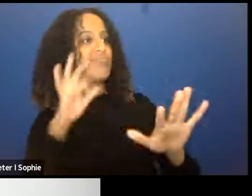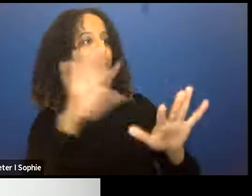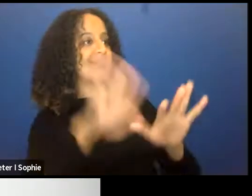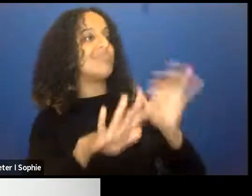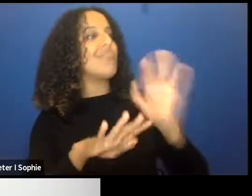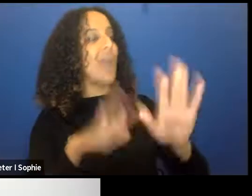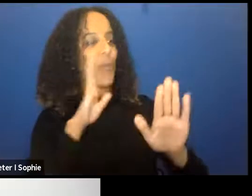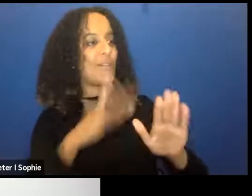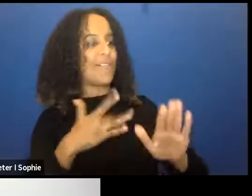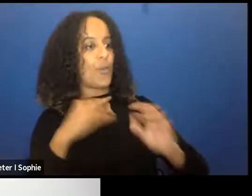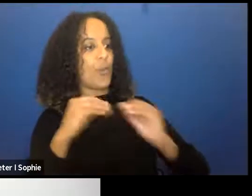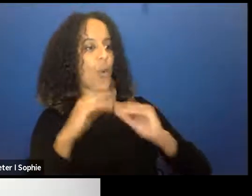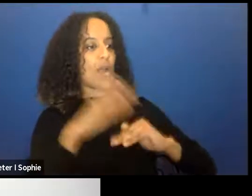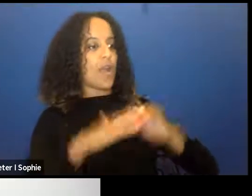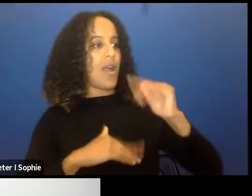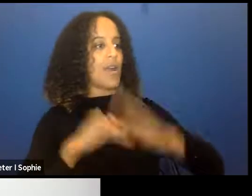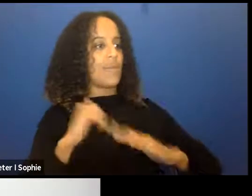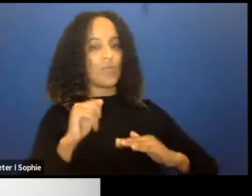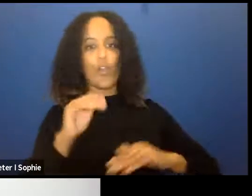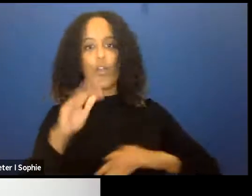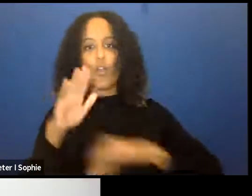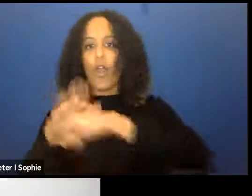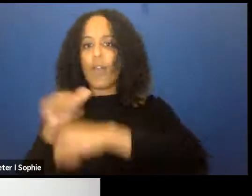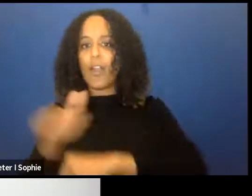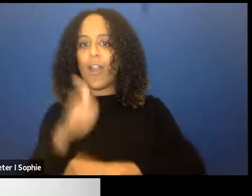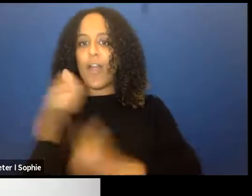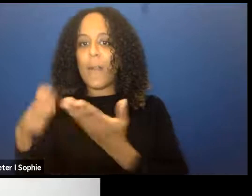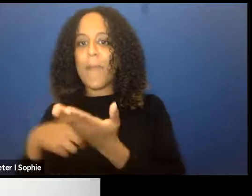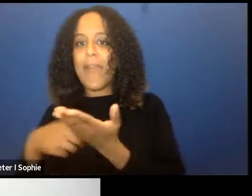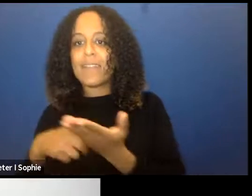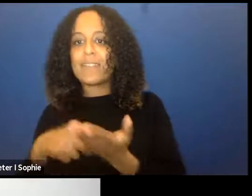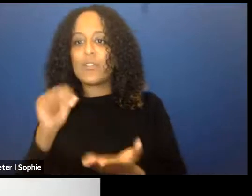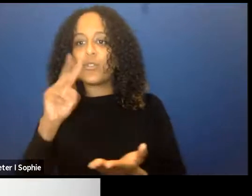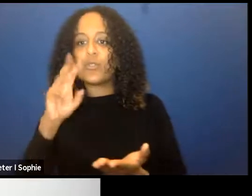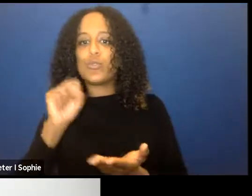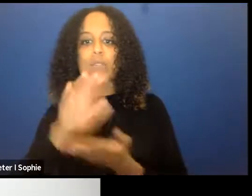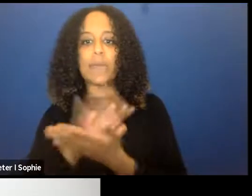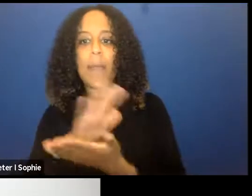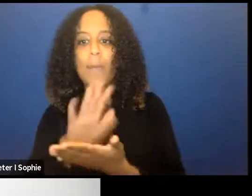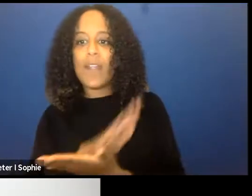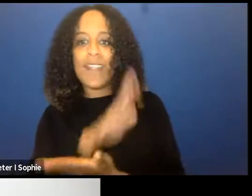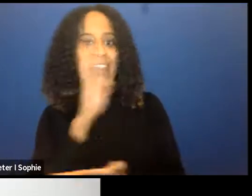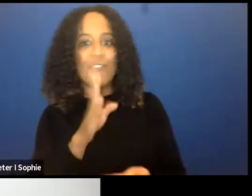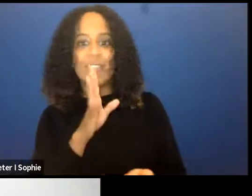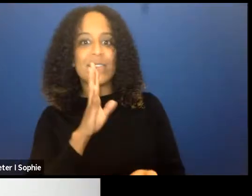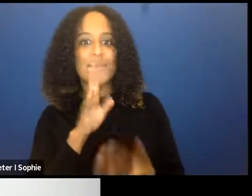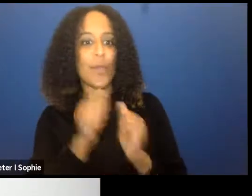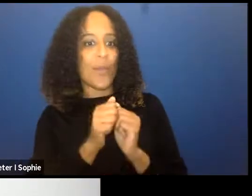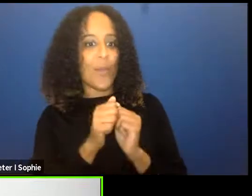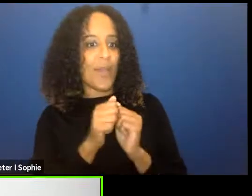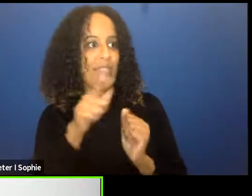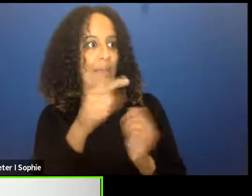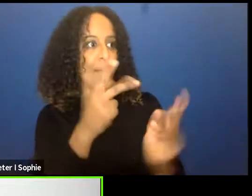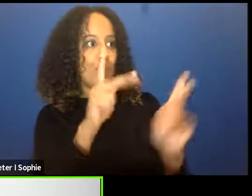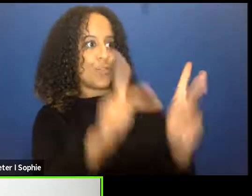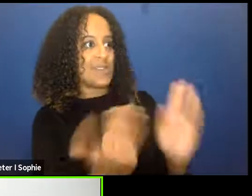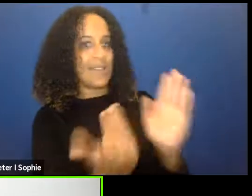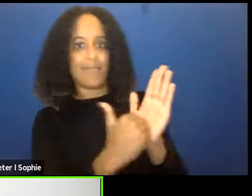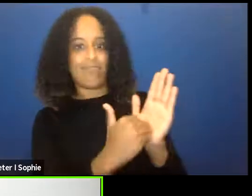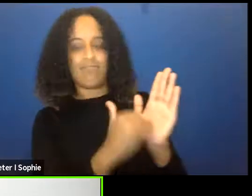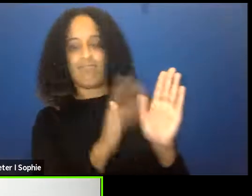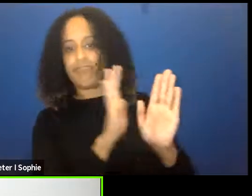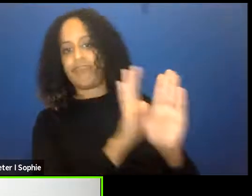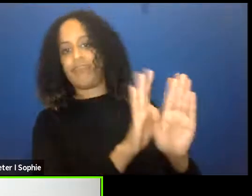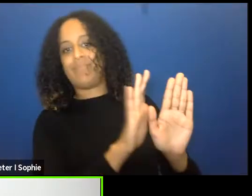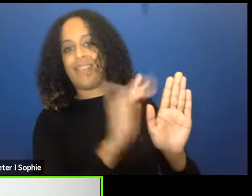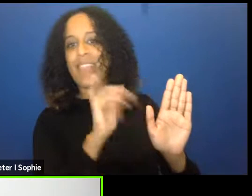comfortable calling on a different magazine or a different newspaper and never having to speak to this person again. Mm-hmm. That would